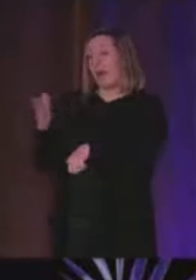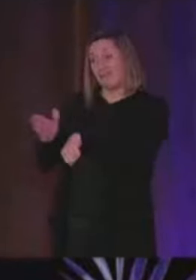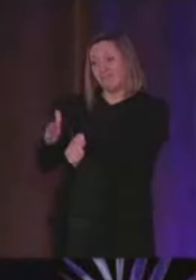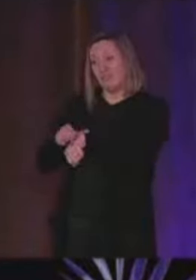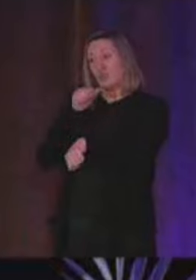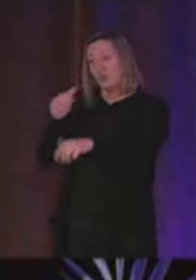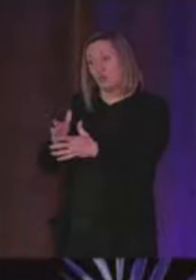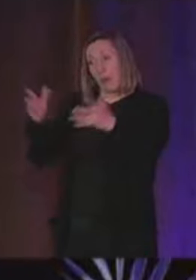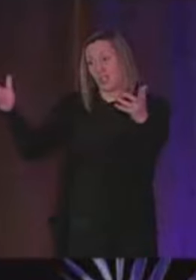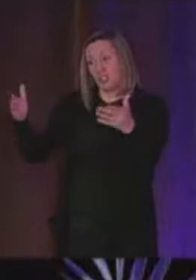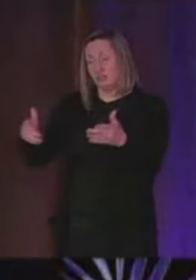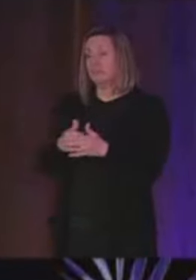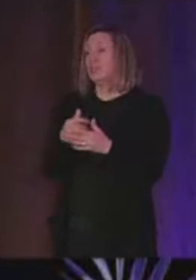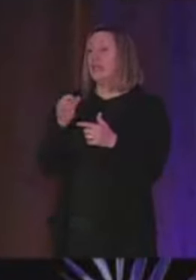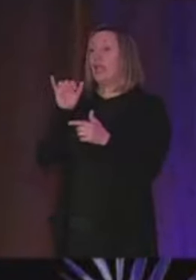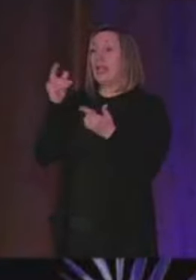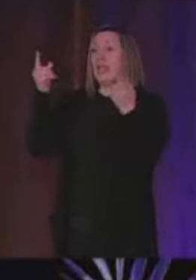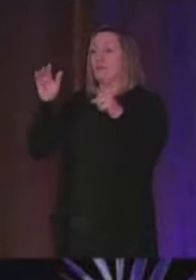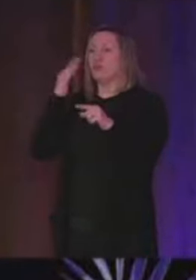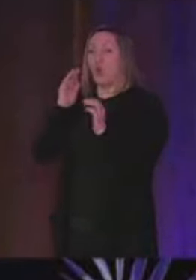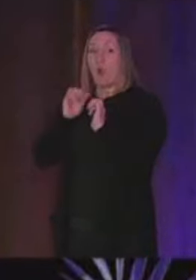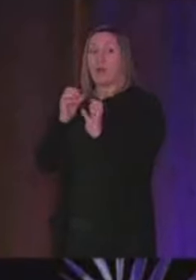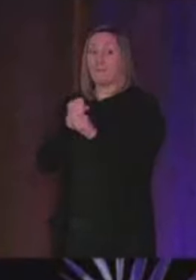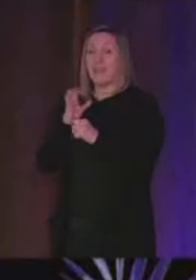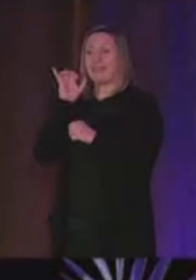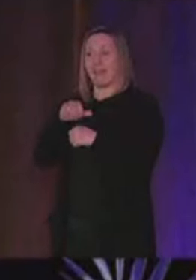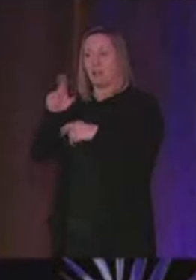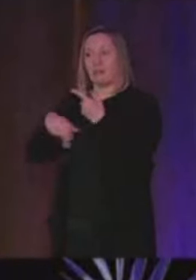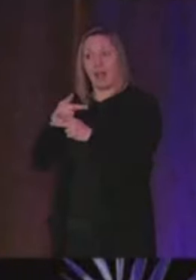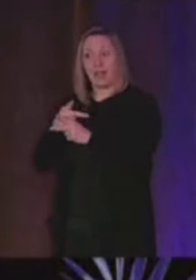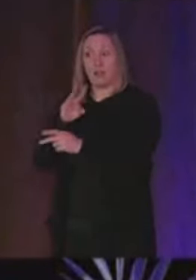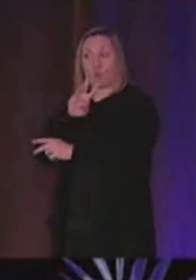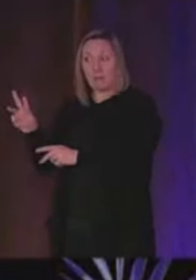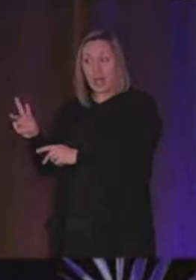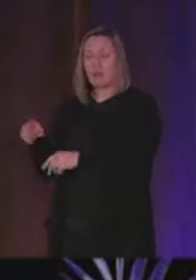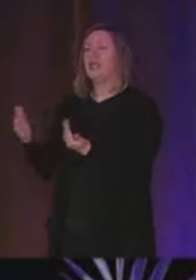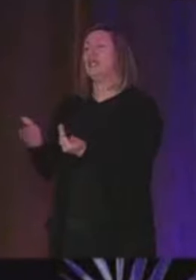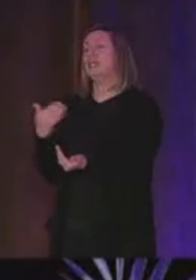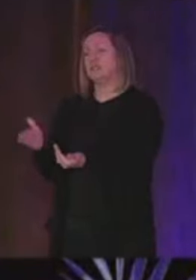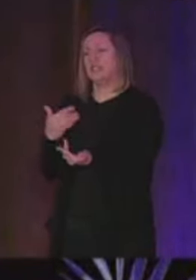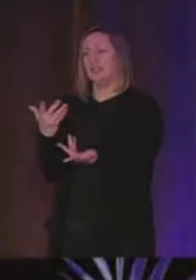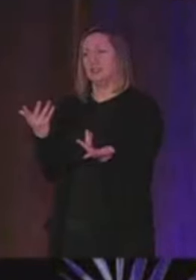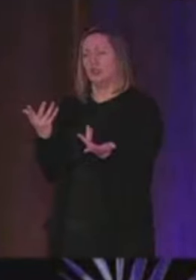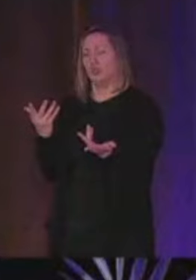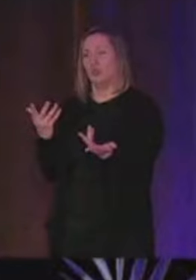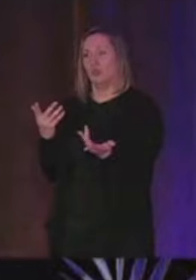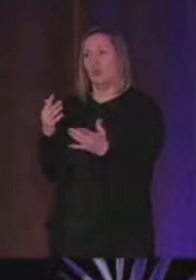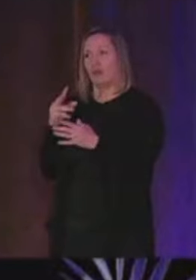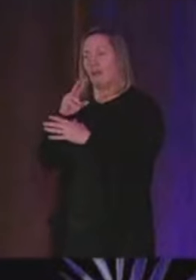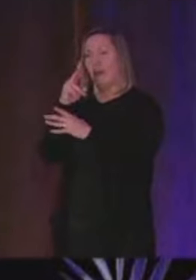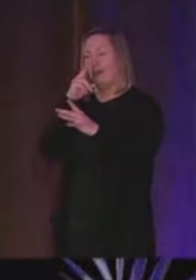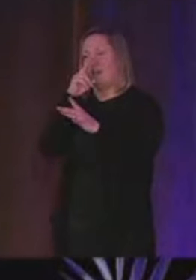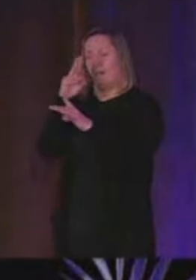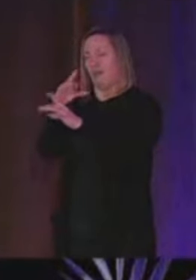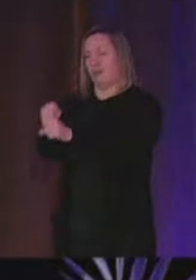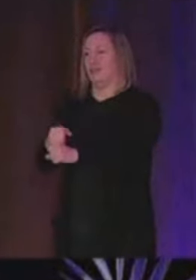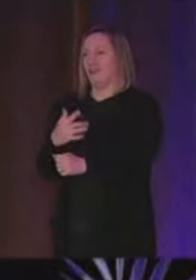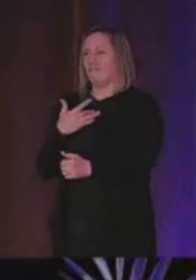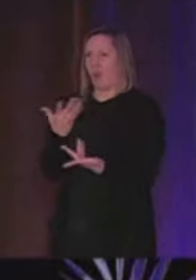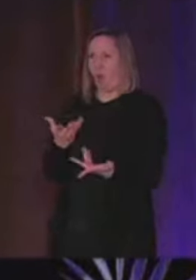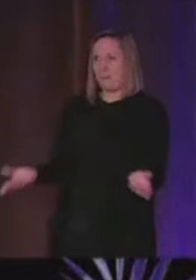it. When you know how to build these kinds of websites, it's easy to get caught up in thinking more equals